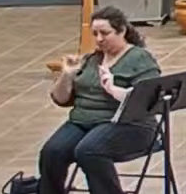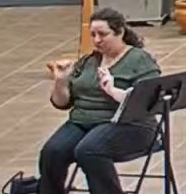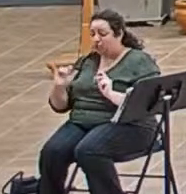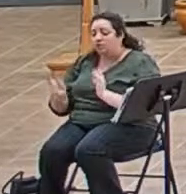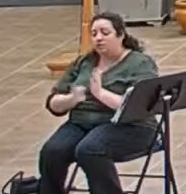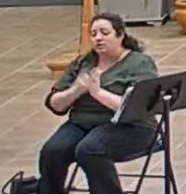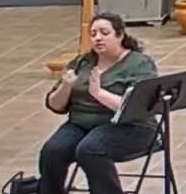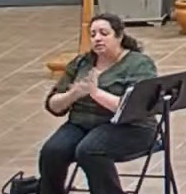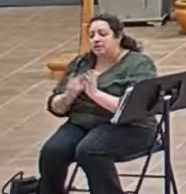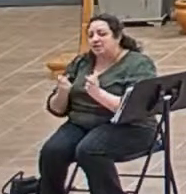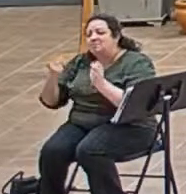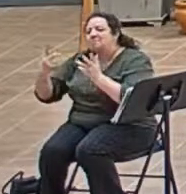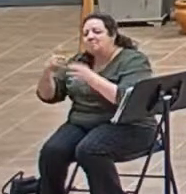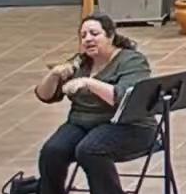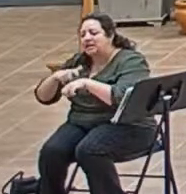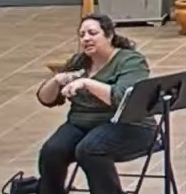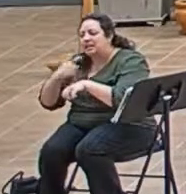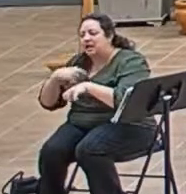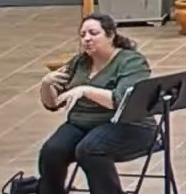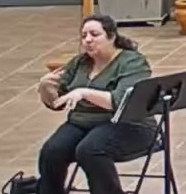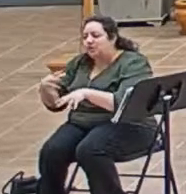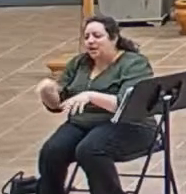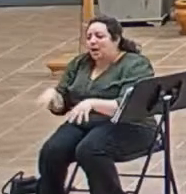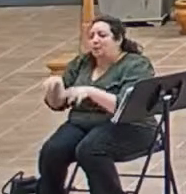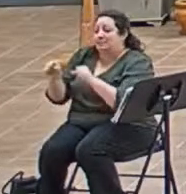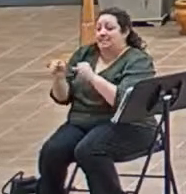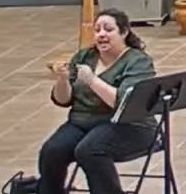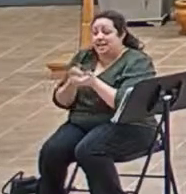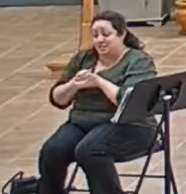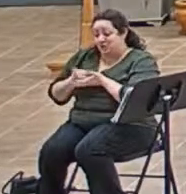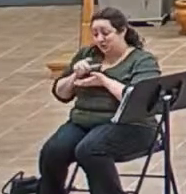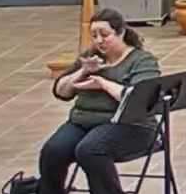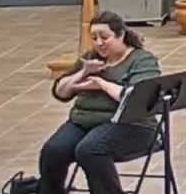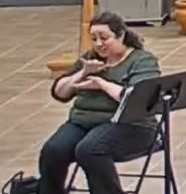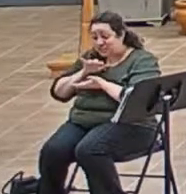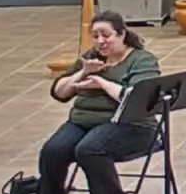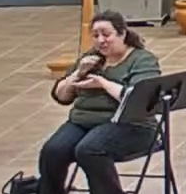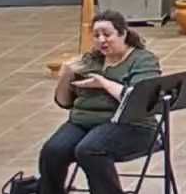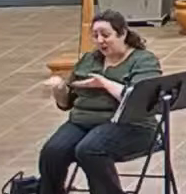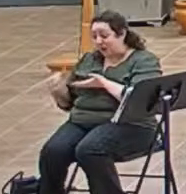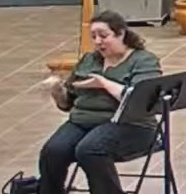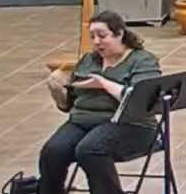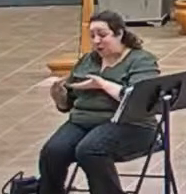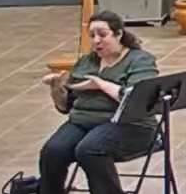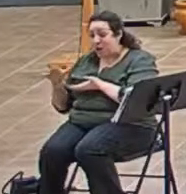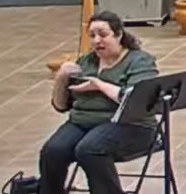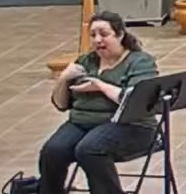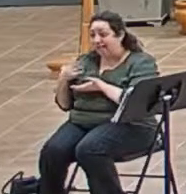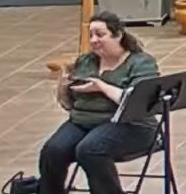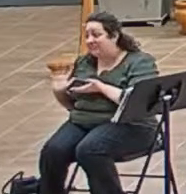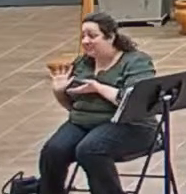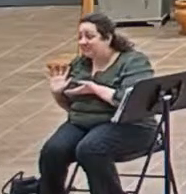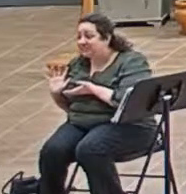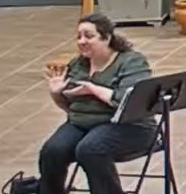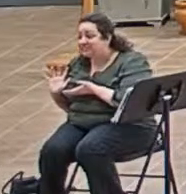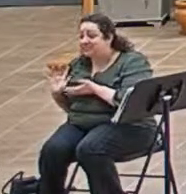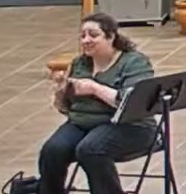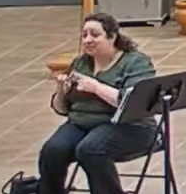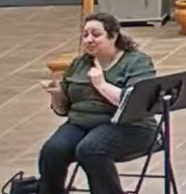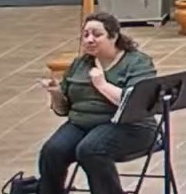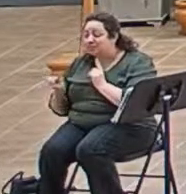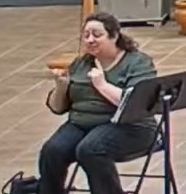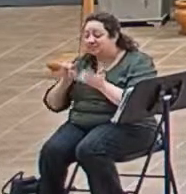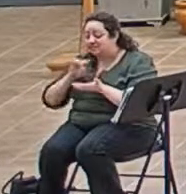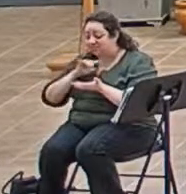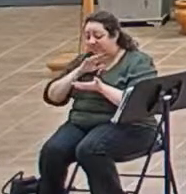we obtain that treasure, and then you get over it.